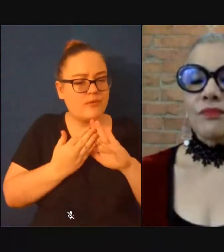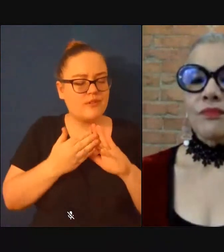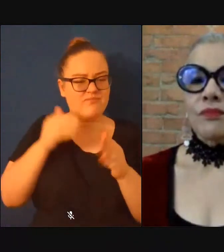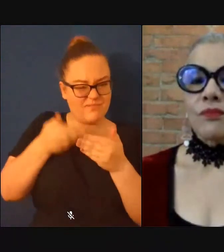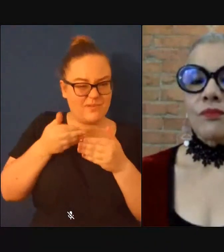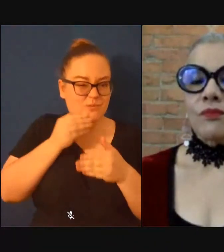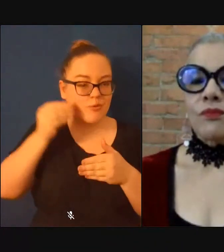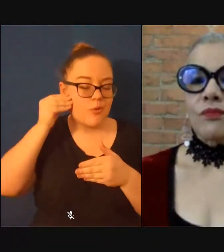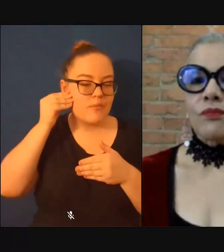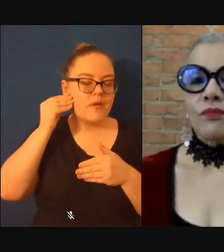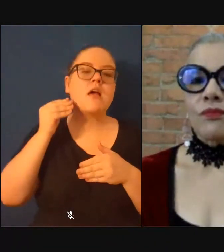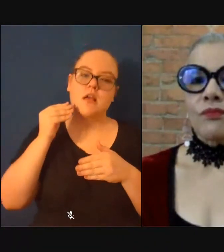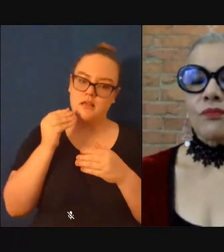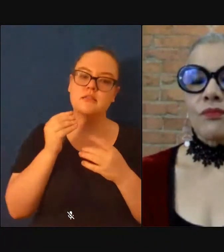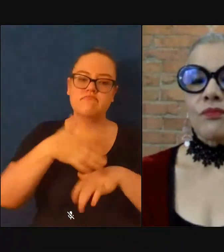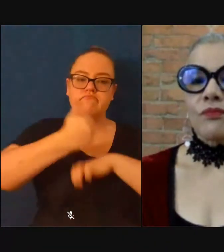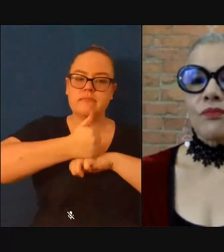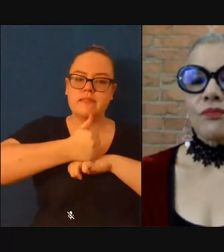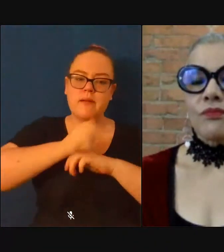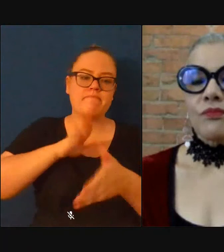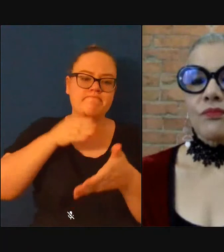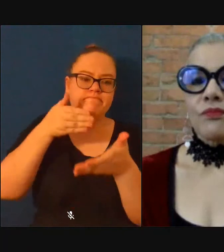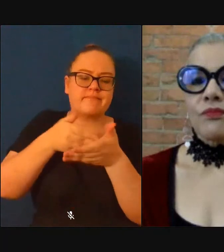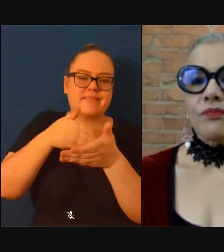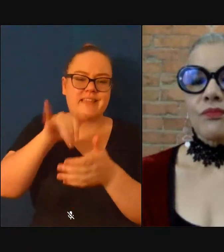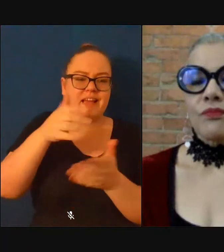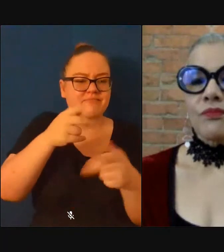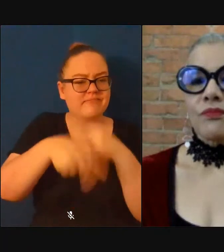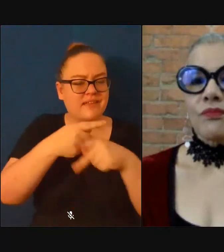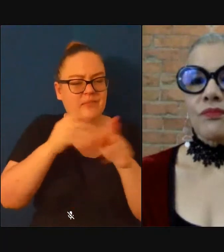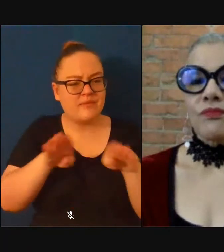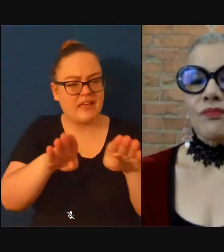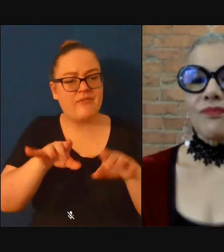it requires all of us to stand up and to impose that social cost again.